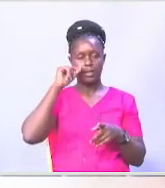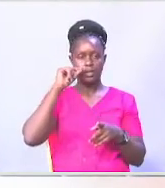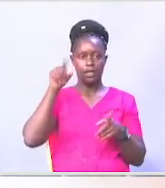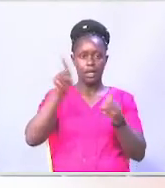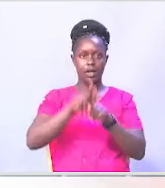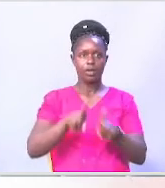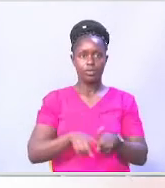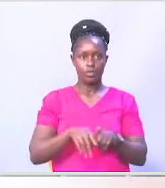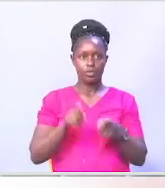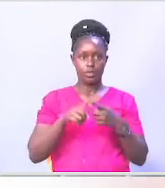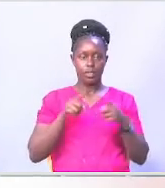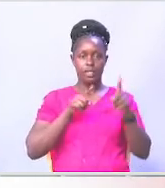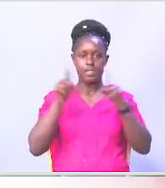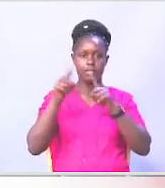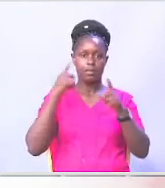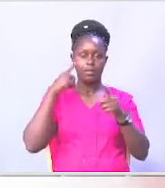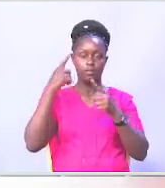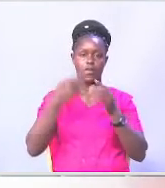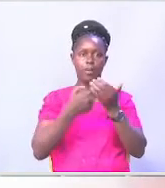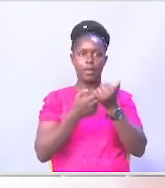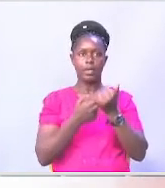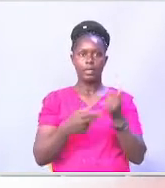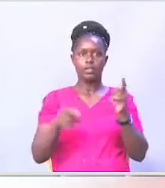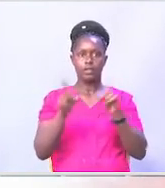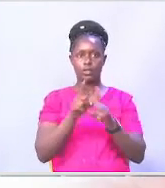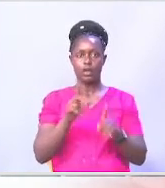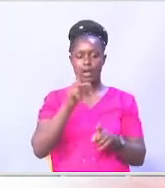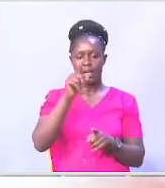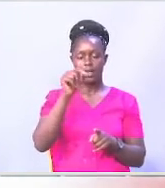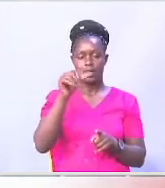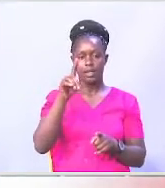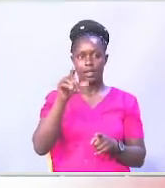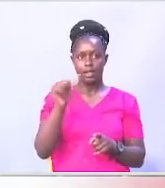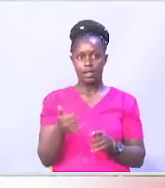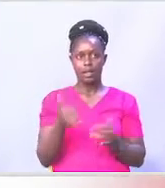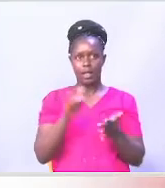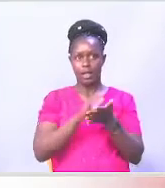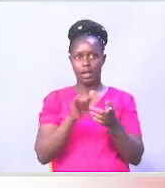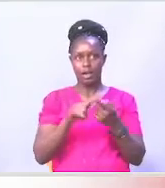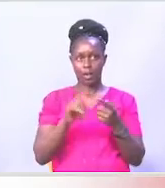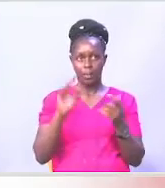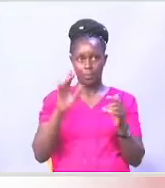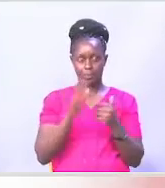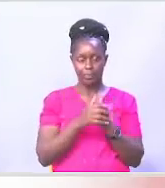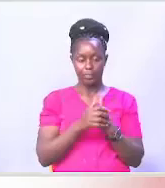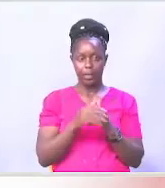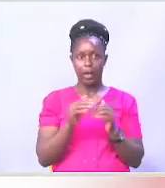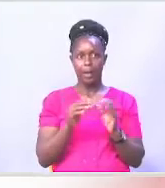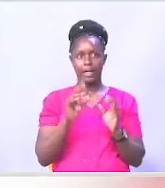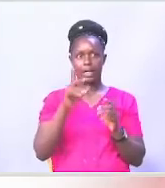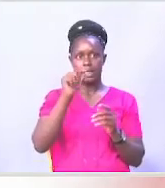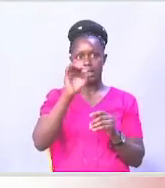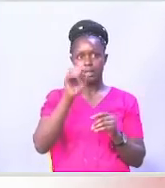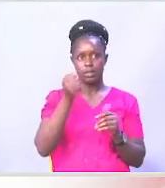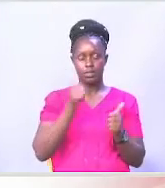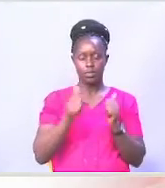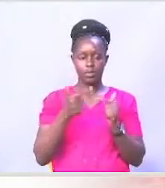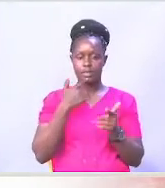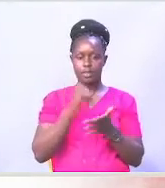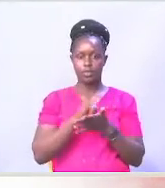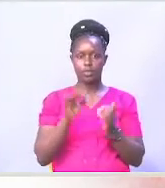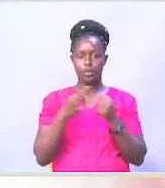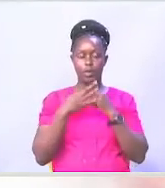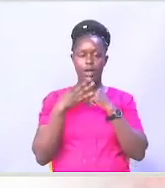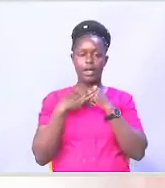The maiden trip from the partnership saw KTDA transport 31 containers of packed tea, which translates to